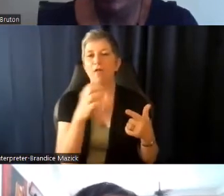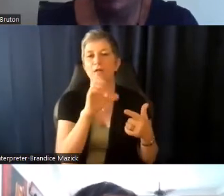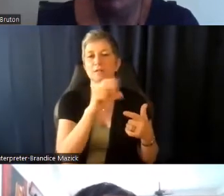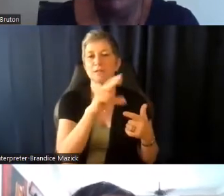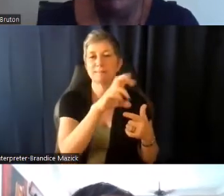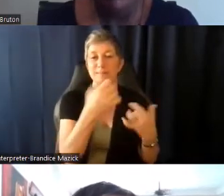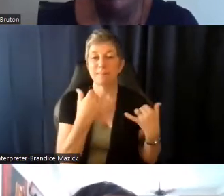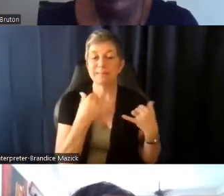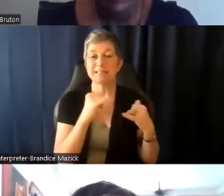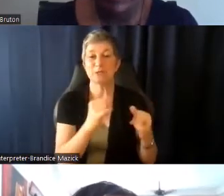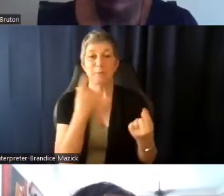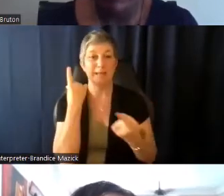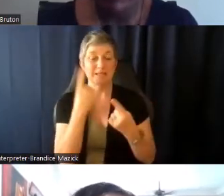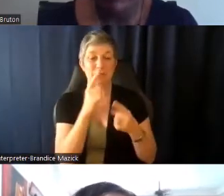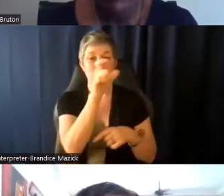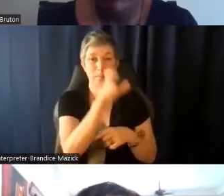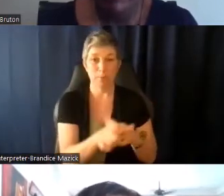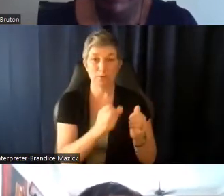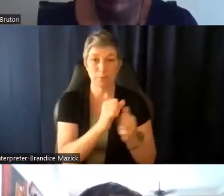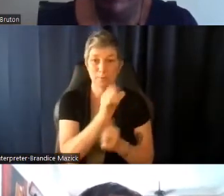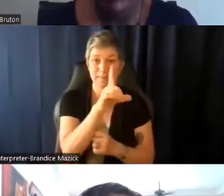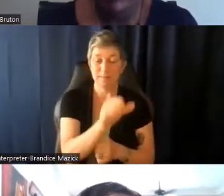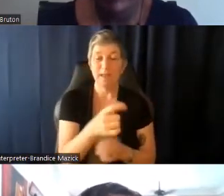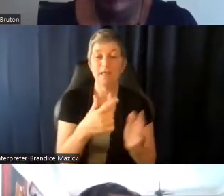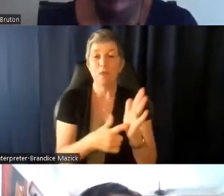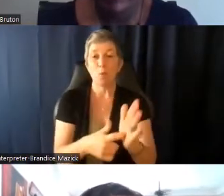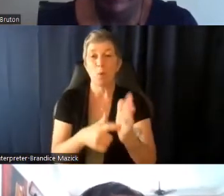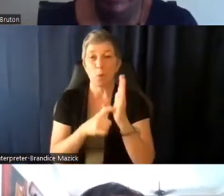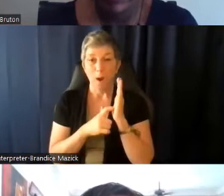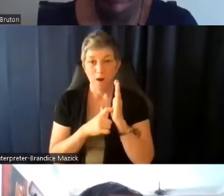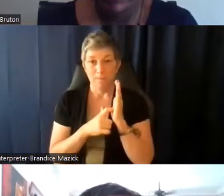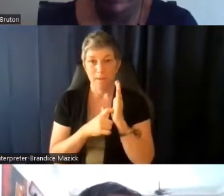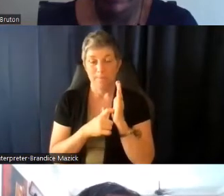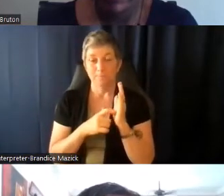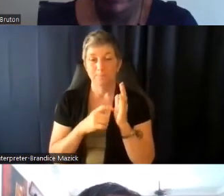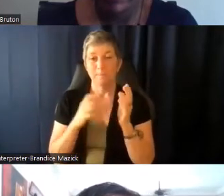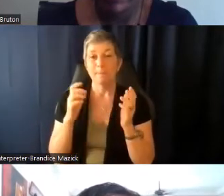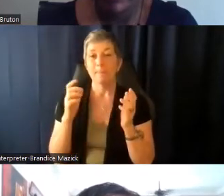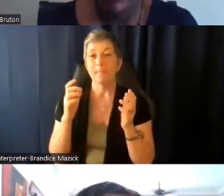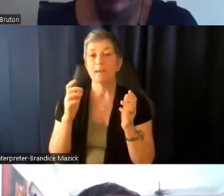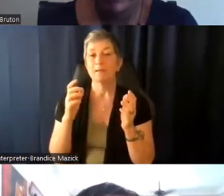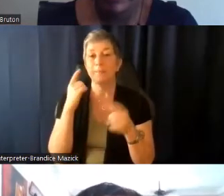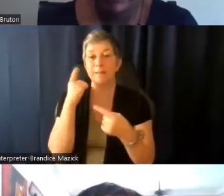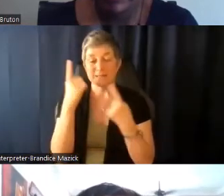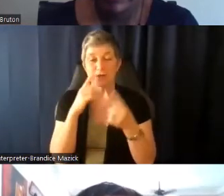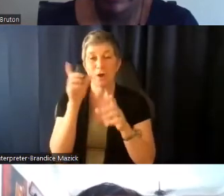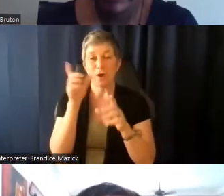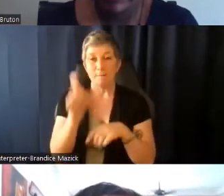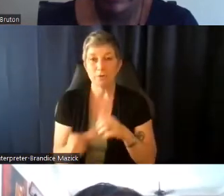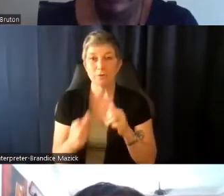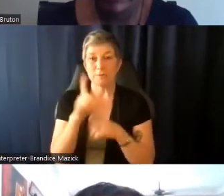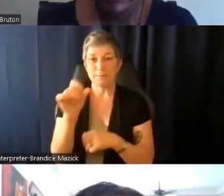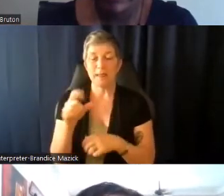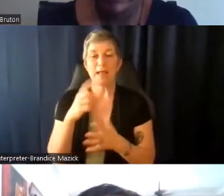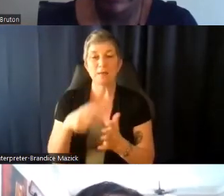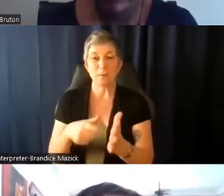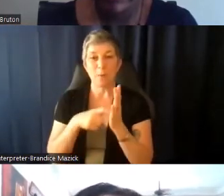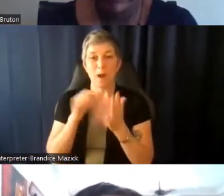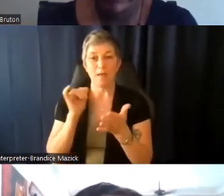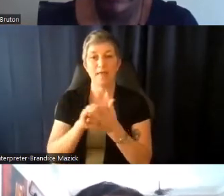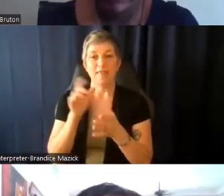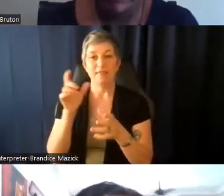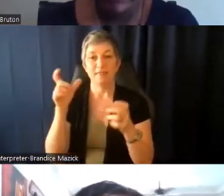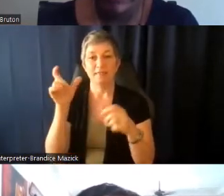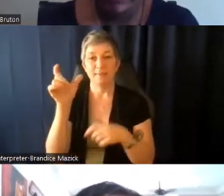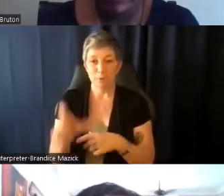still be a person with a disability? Is the requirement, in order to be a person with a disability, is the requirement that the person be in recovery, I think